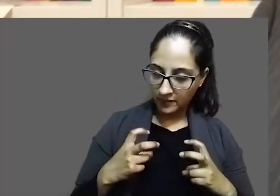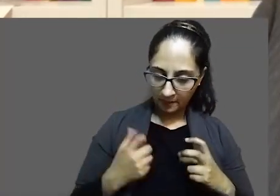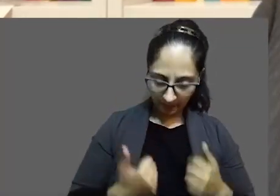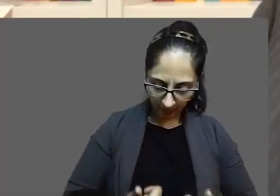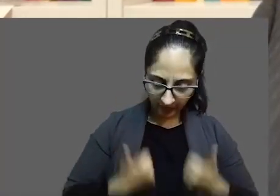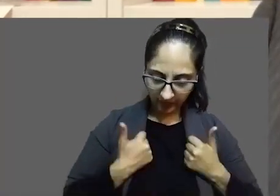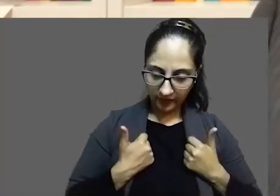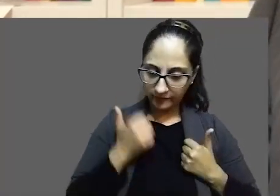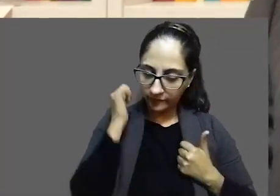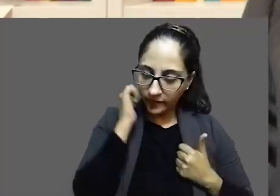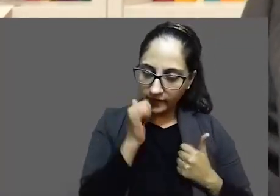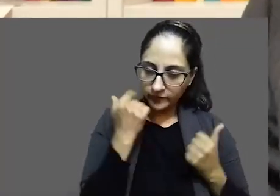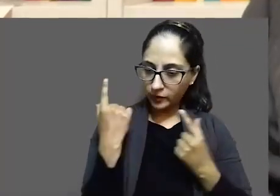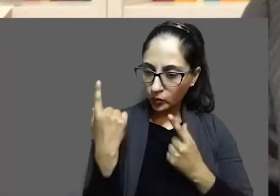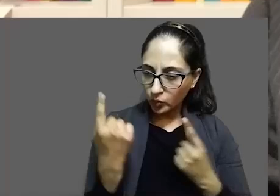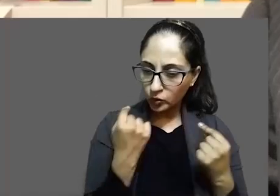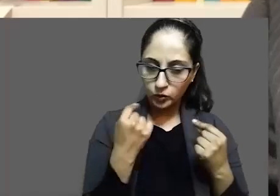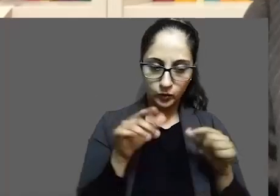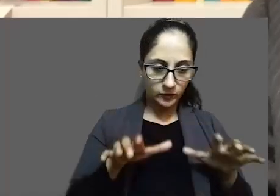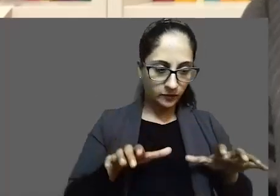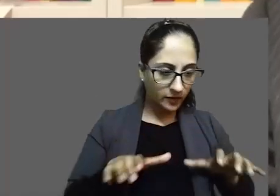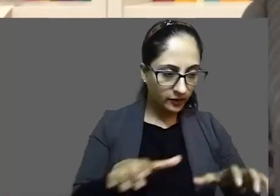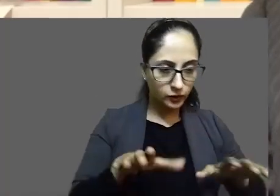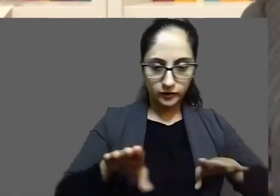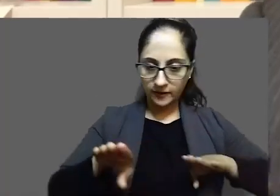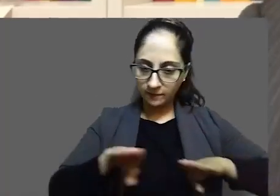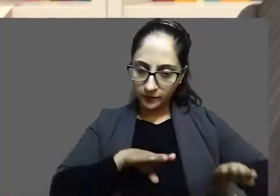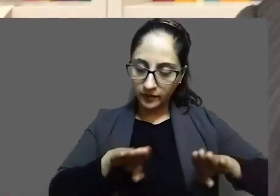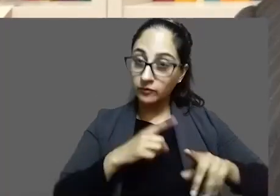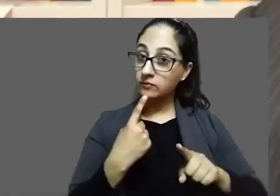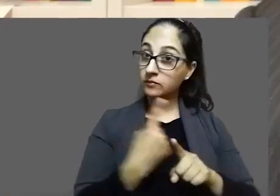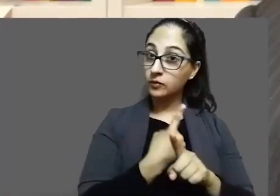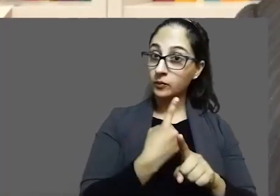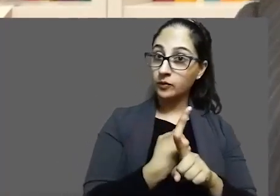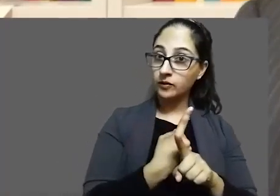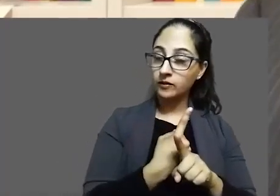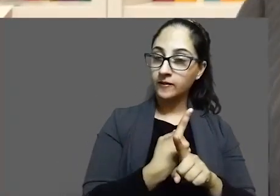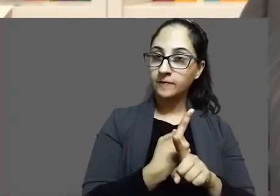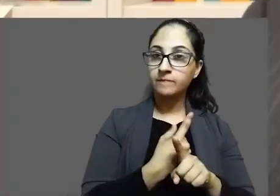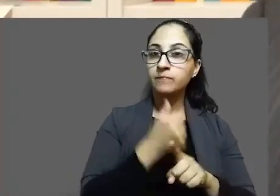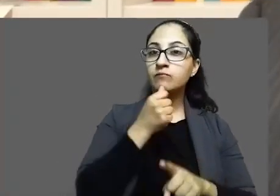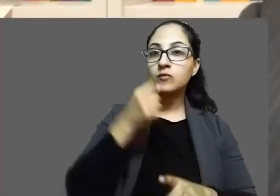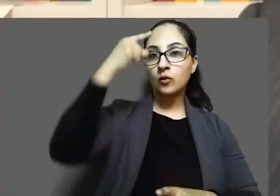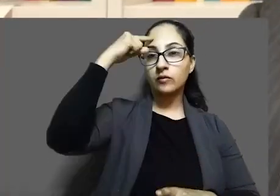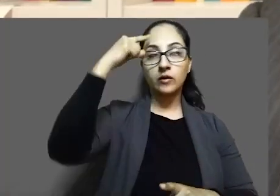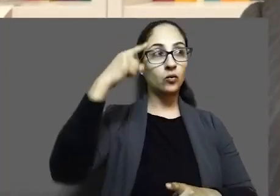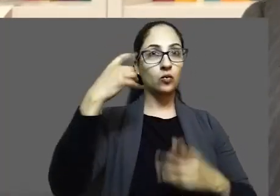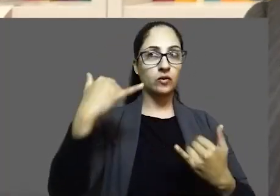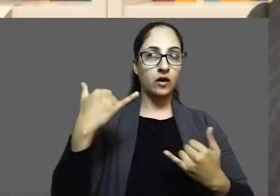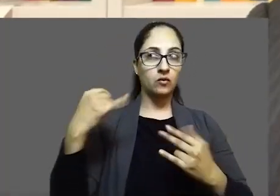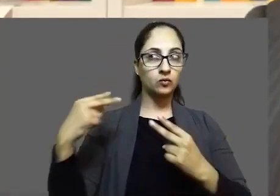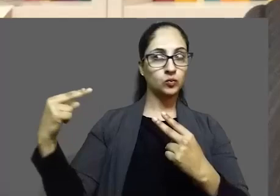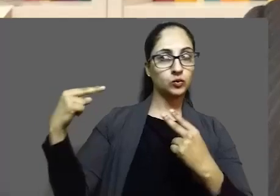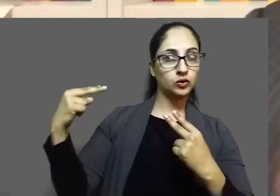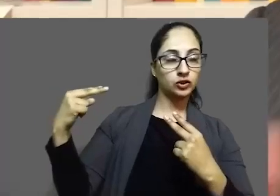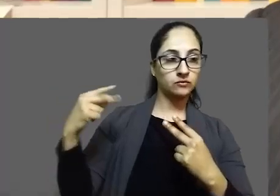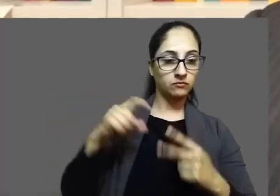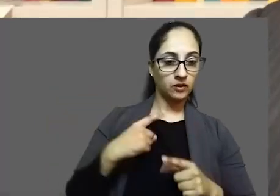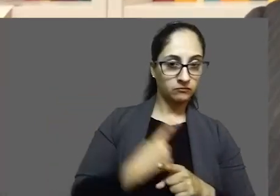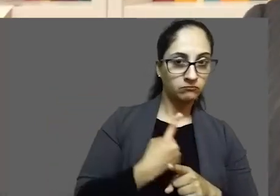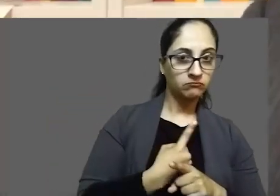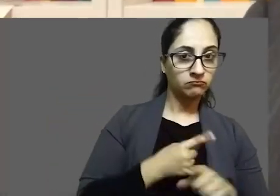in a way that's not just, I'm being ethical at this moment because somebody is watching me, but that God is always watching me, so how am I